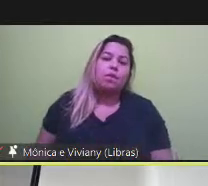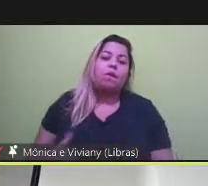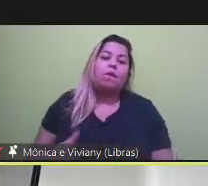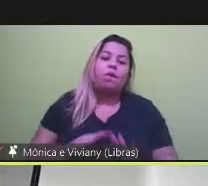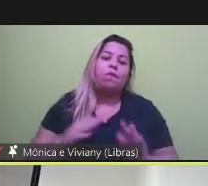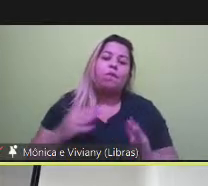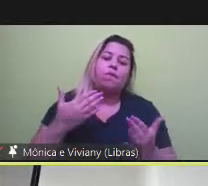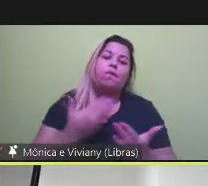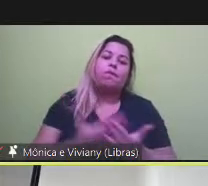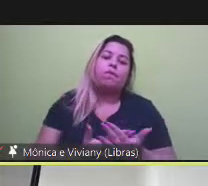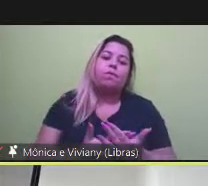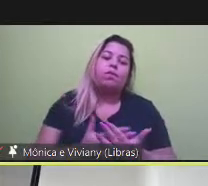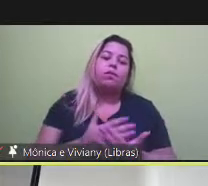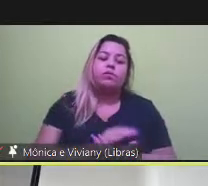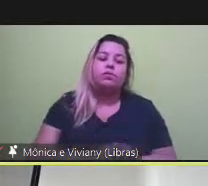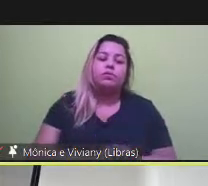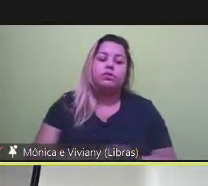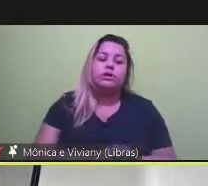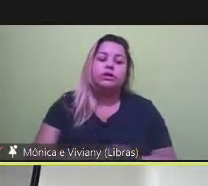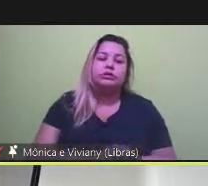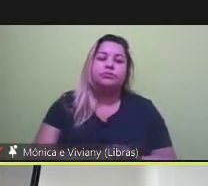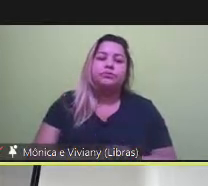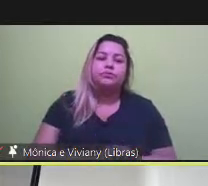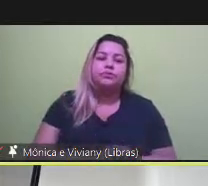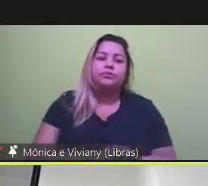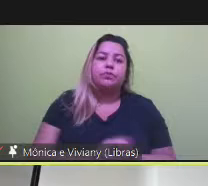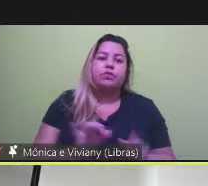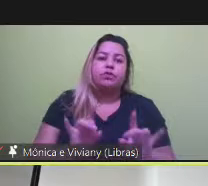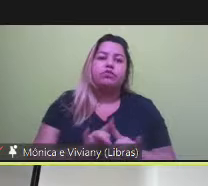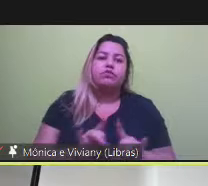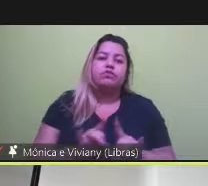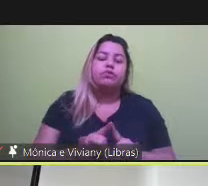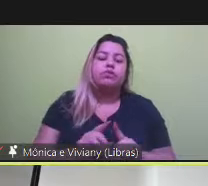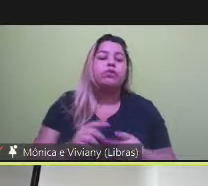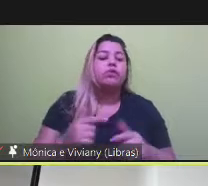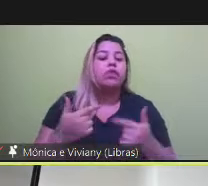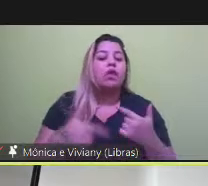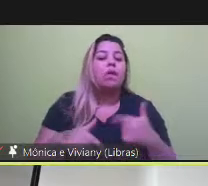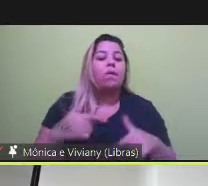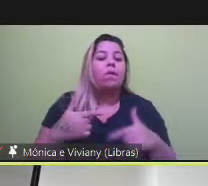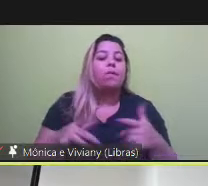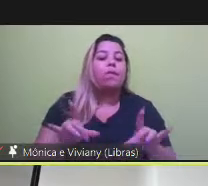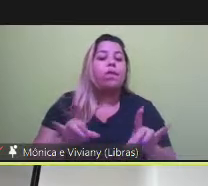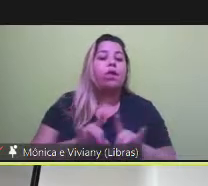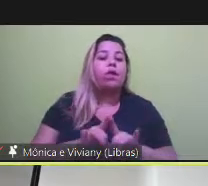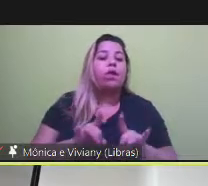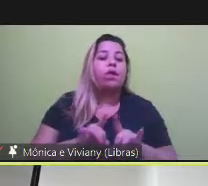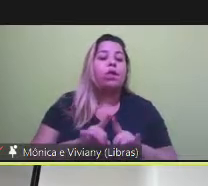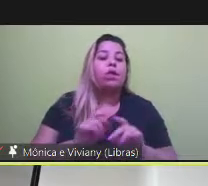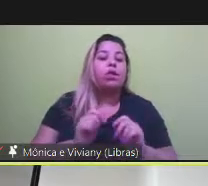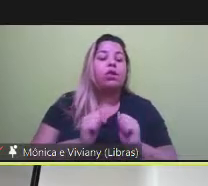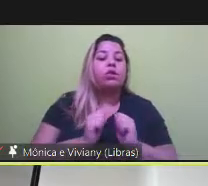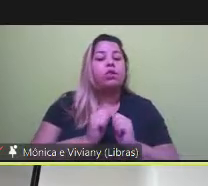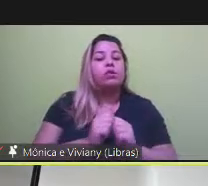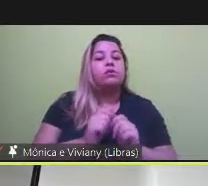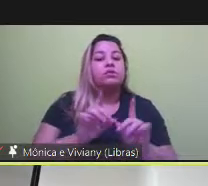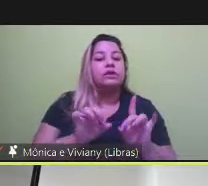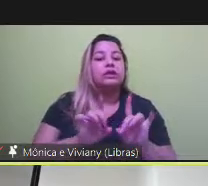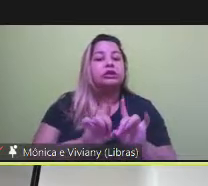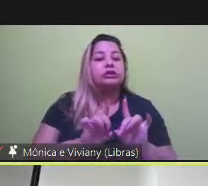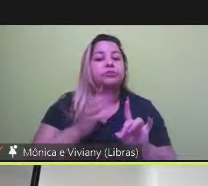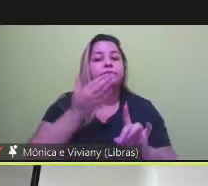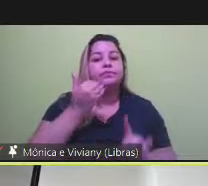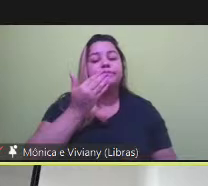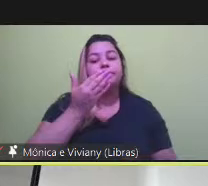food offer, especially public spaces and in schools and in the national healthcare system, trying